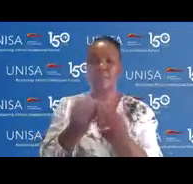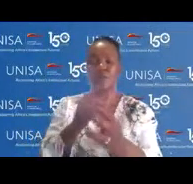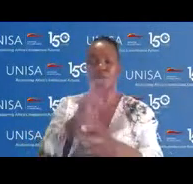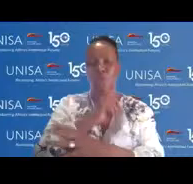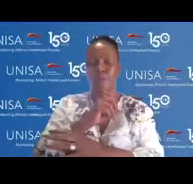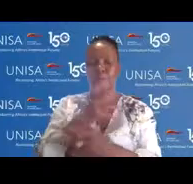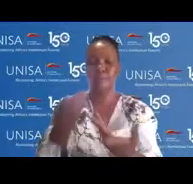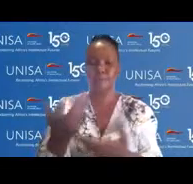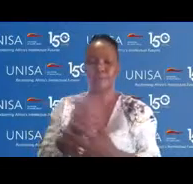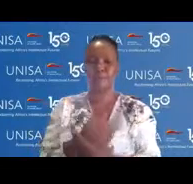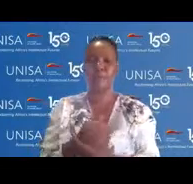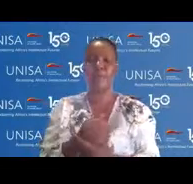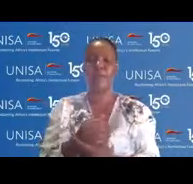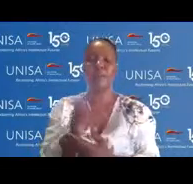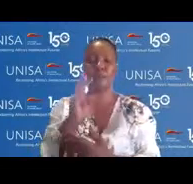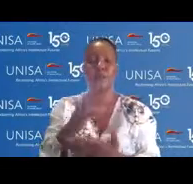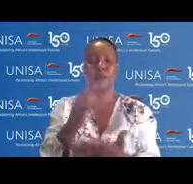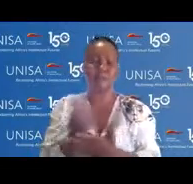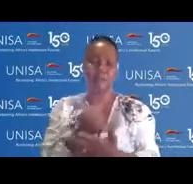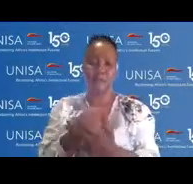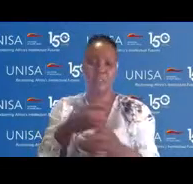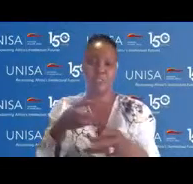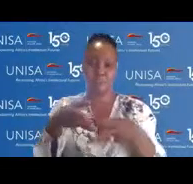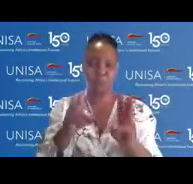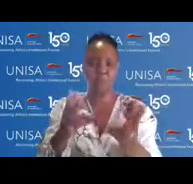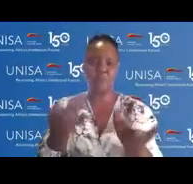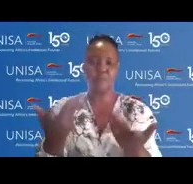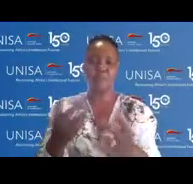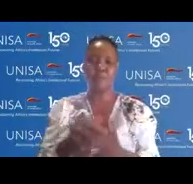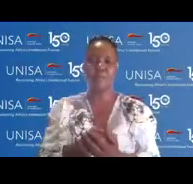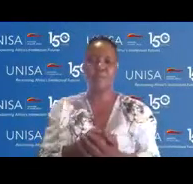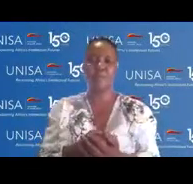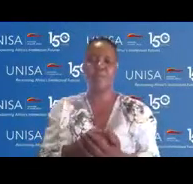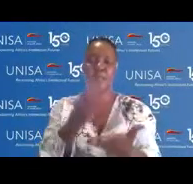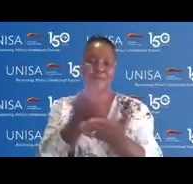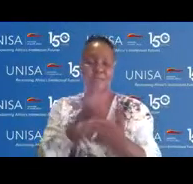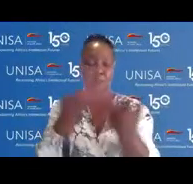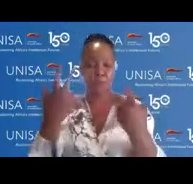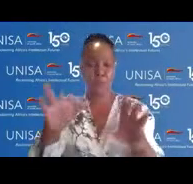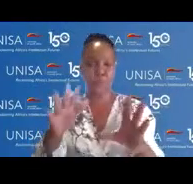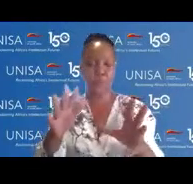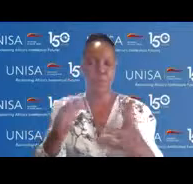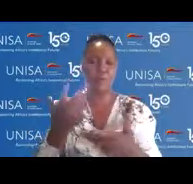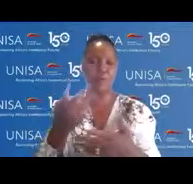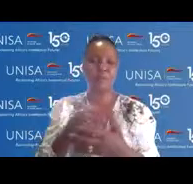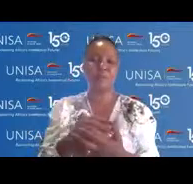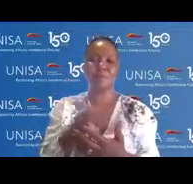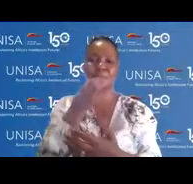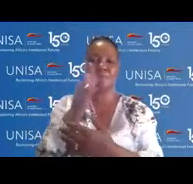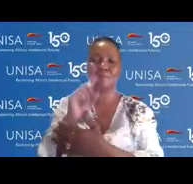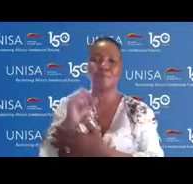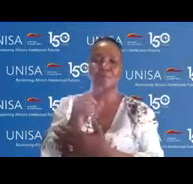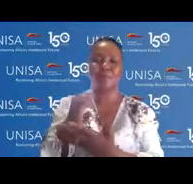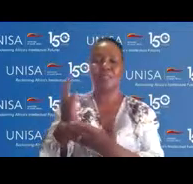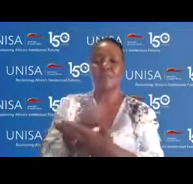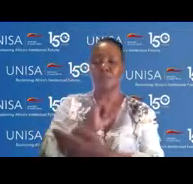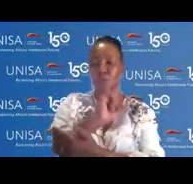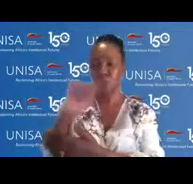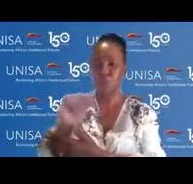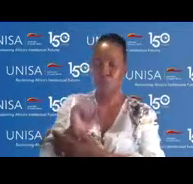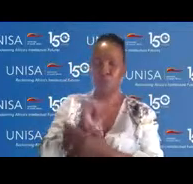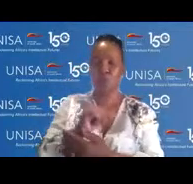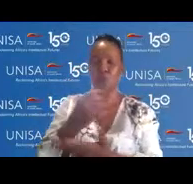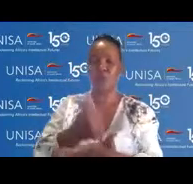actually save it that way. So then I can just say save. Okay, and then it says save to your device. So if I go back to